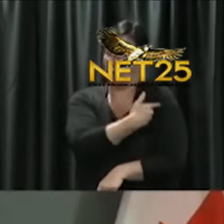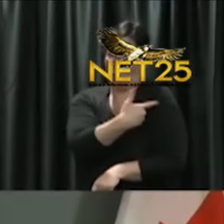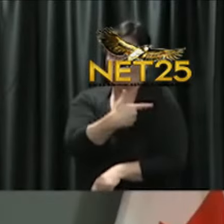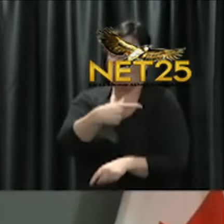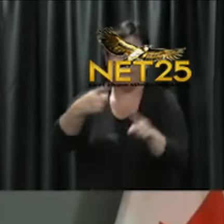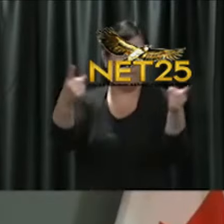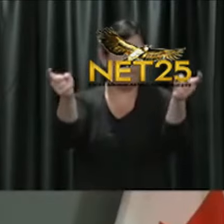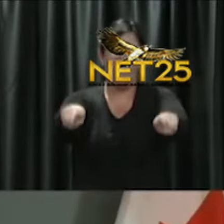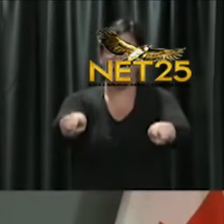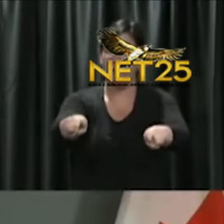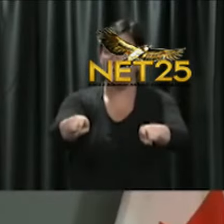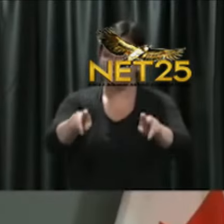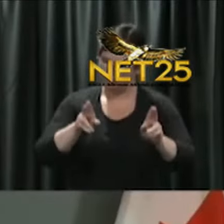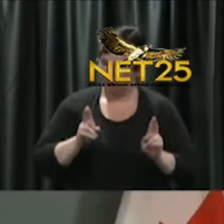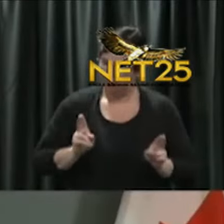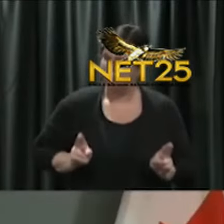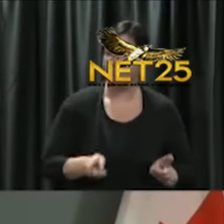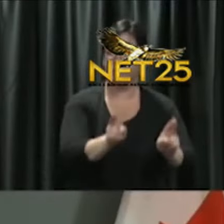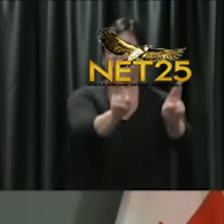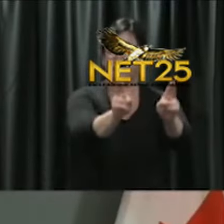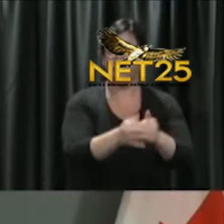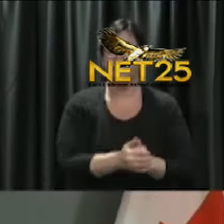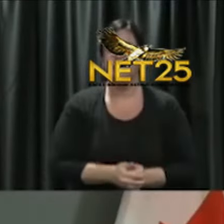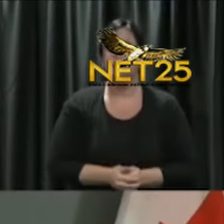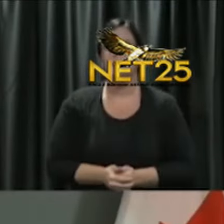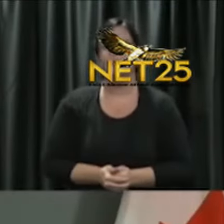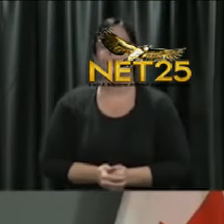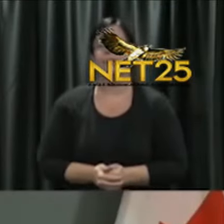proceed selectively in daily life.